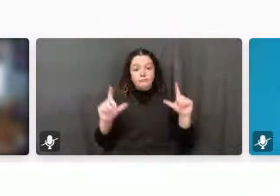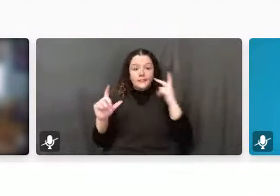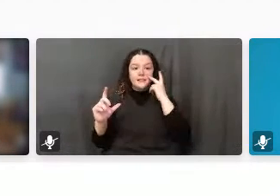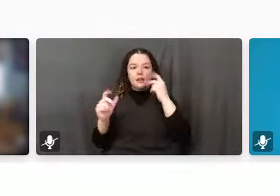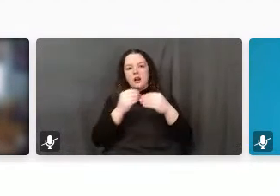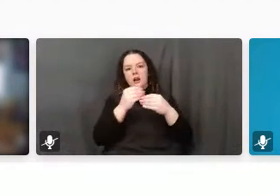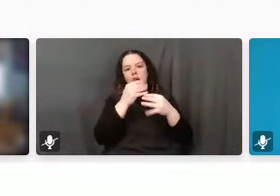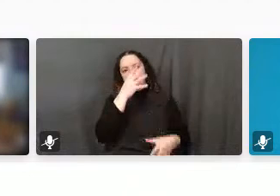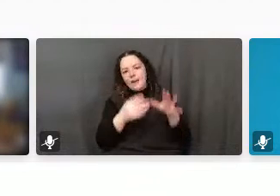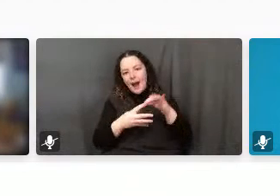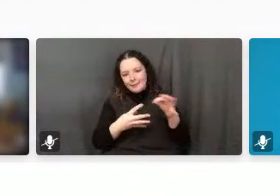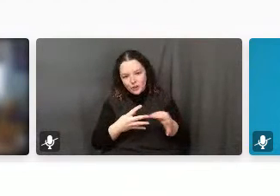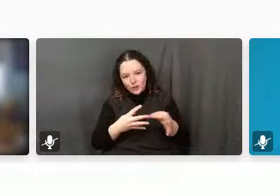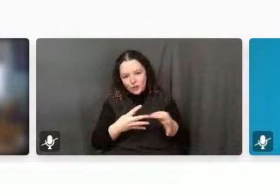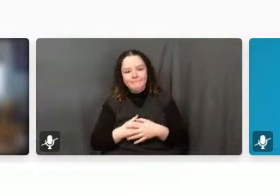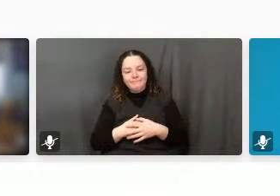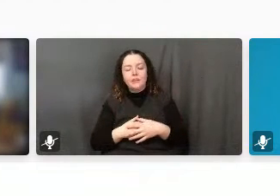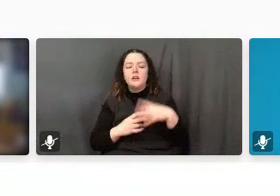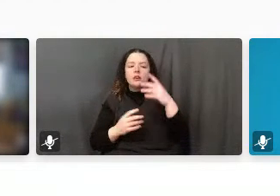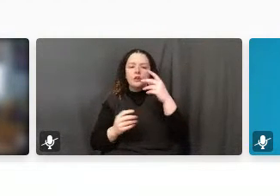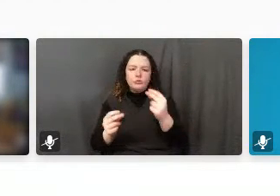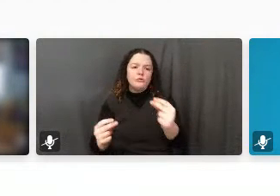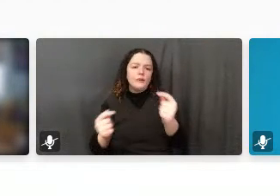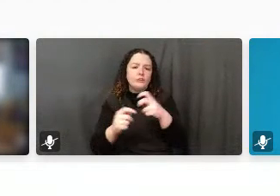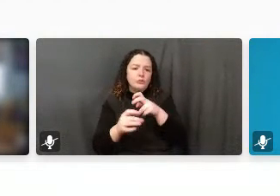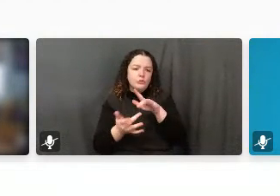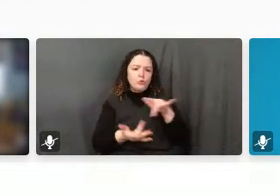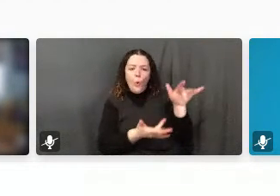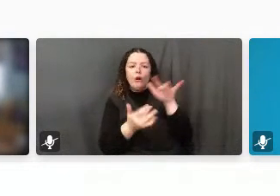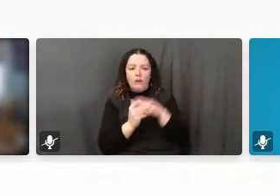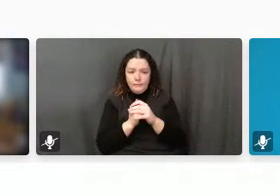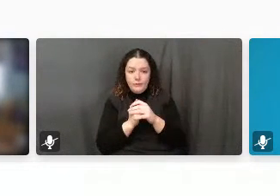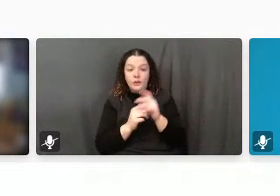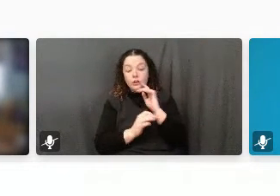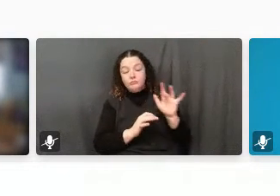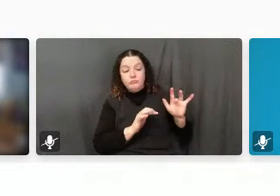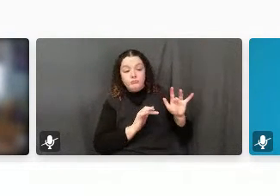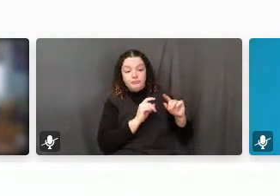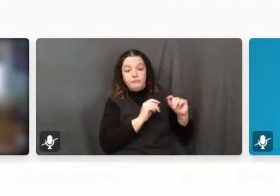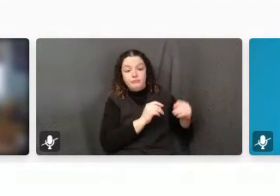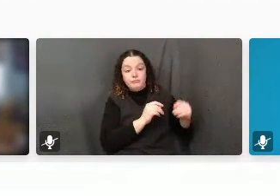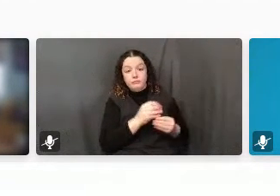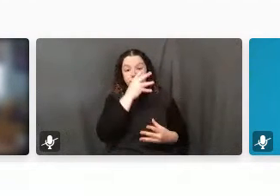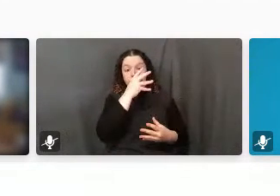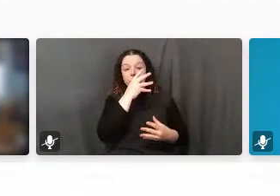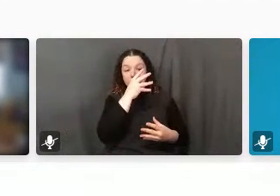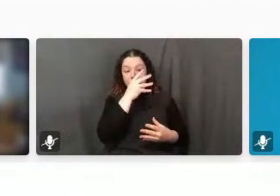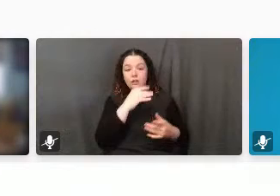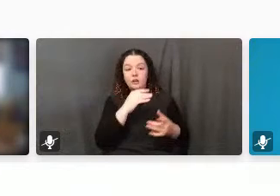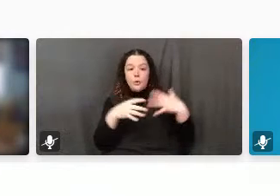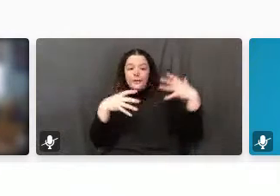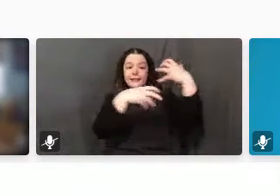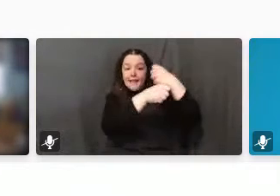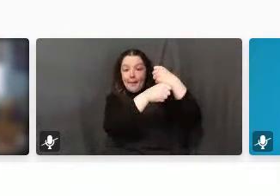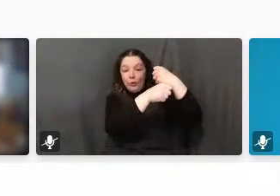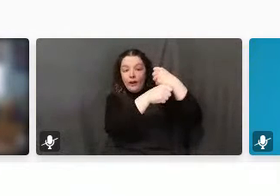here. And just wanted to give you a quick tour of the back end. So when you click it on marketing, it's going to take you to summary. You'll notice throughout wherever you